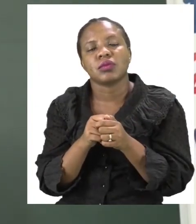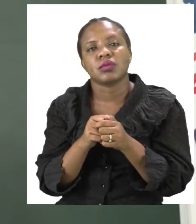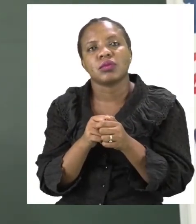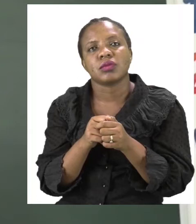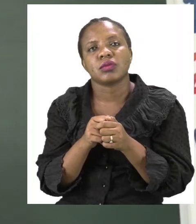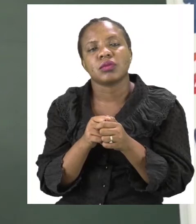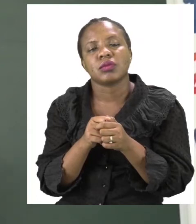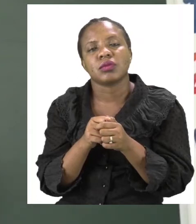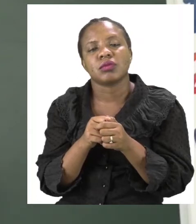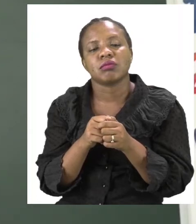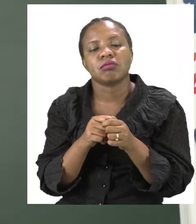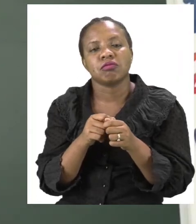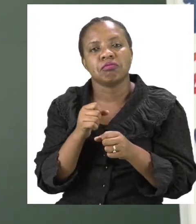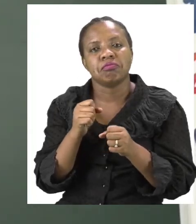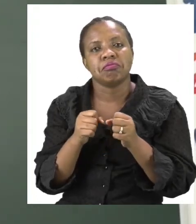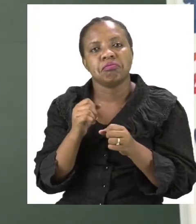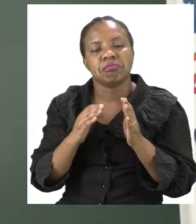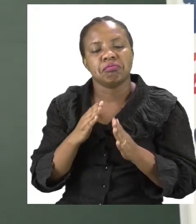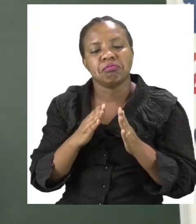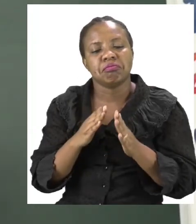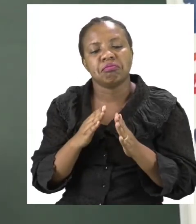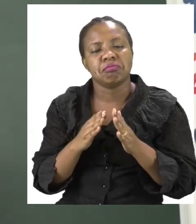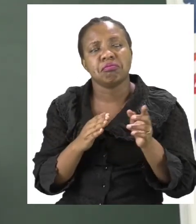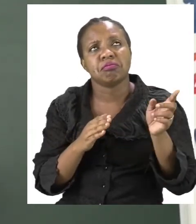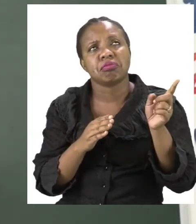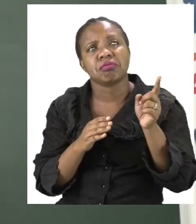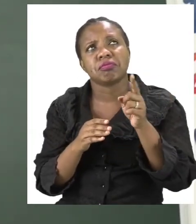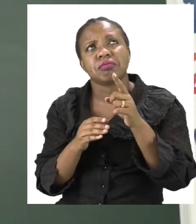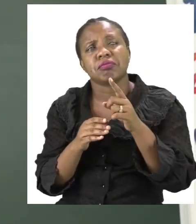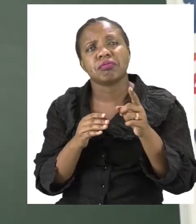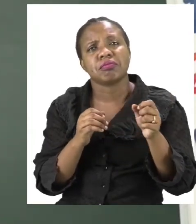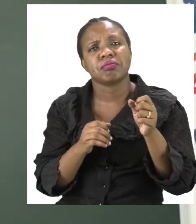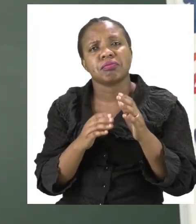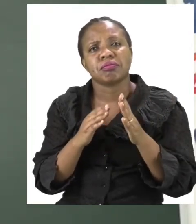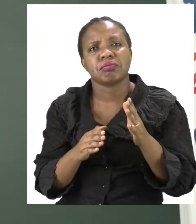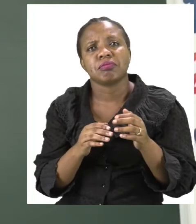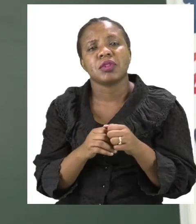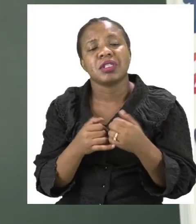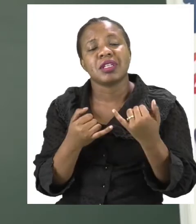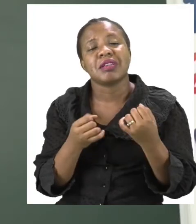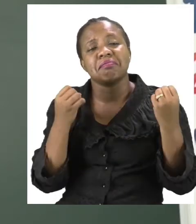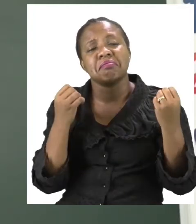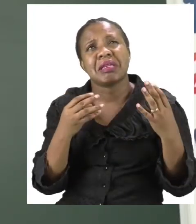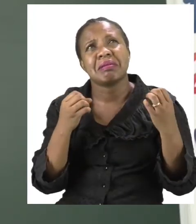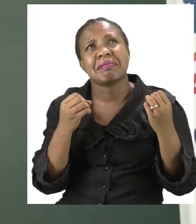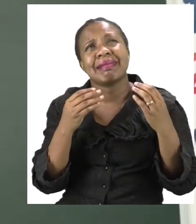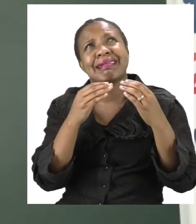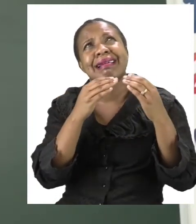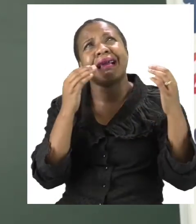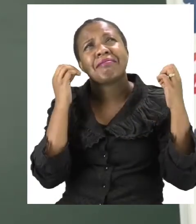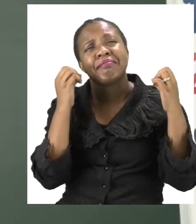to move and run. But if there are so many kites flying in the air, they can crash and come